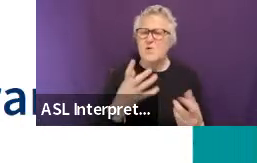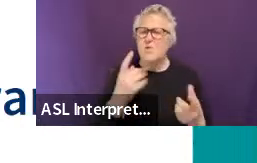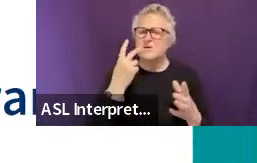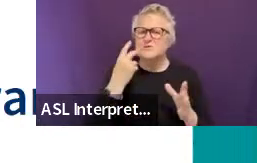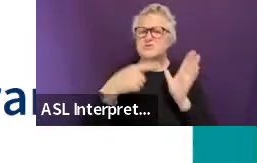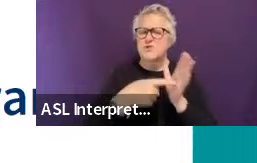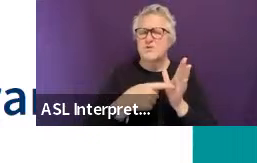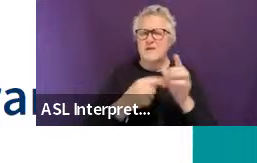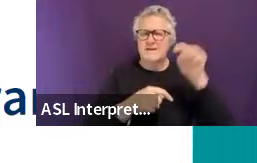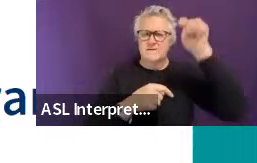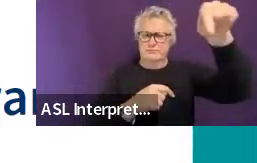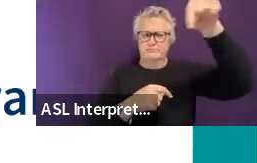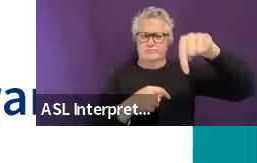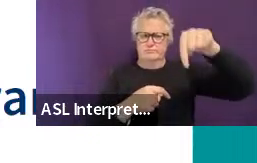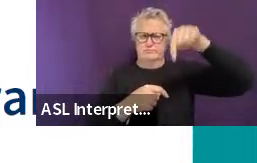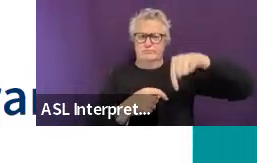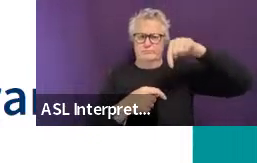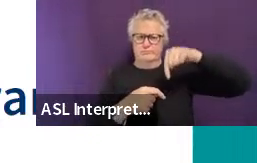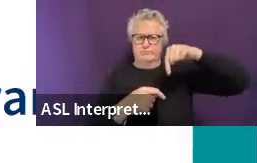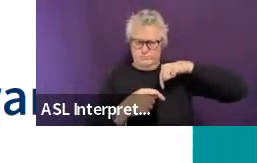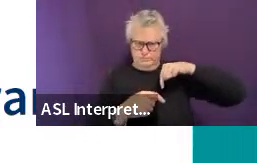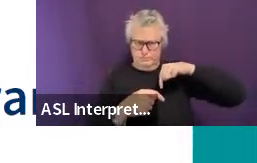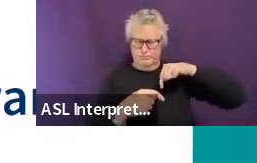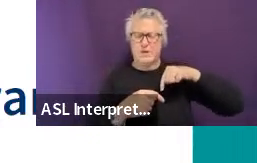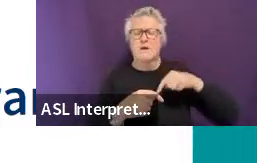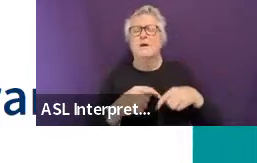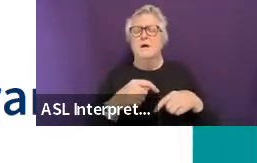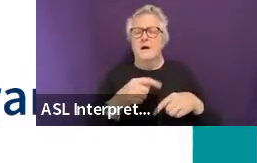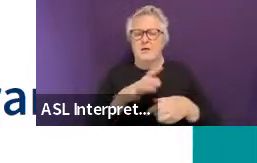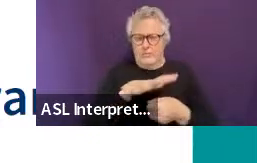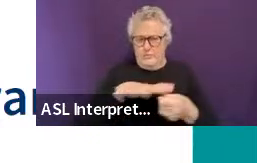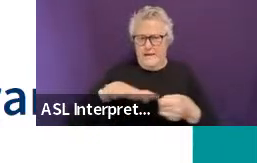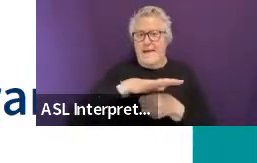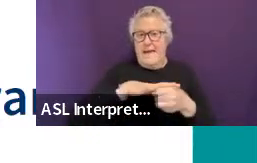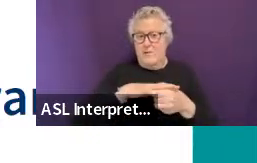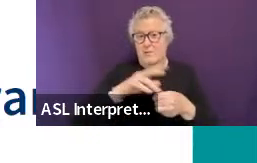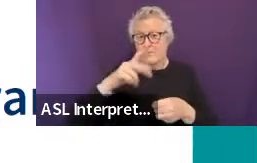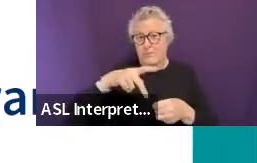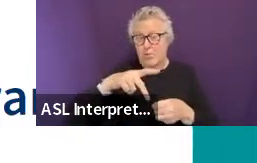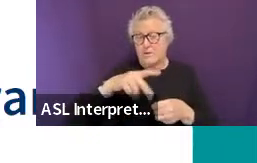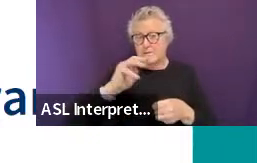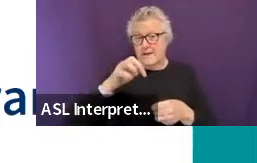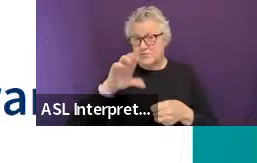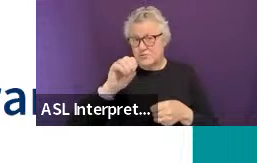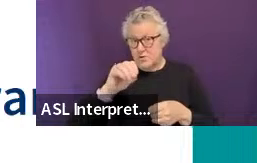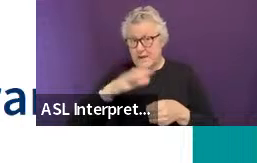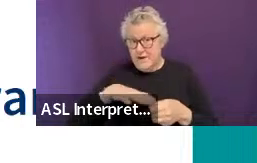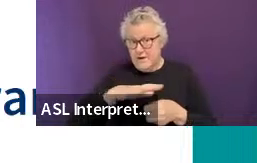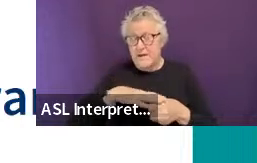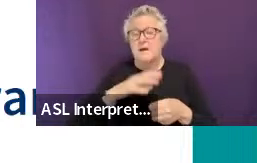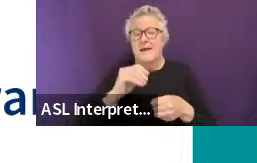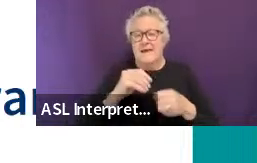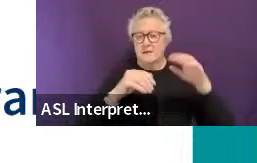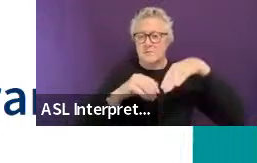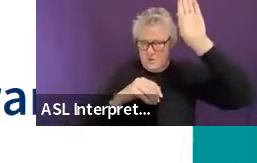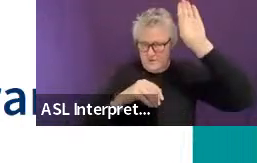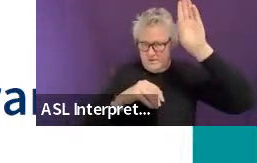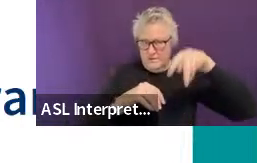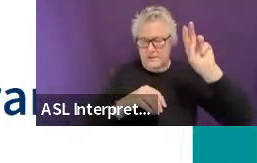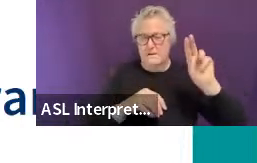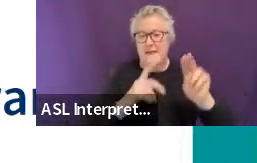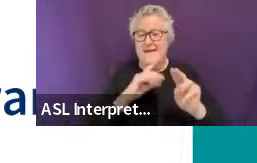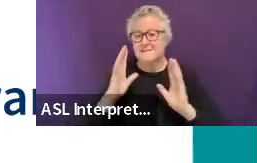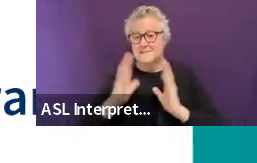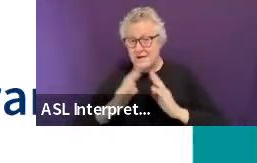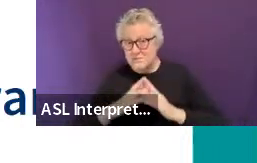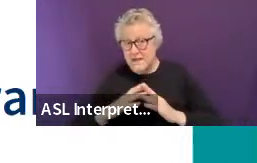the project area as well as the Portland metro region. There's examples down in on the I-405 bridge, down in downtown Portland, as